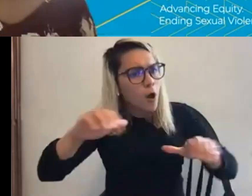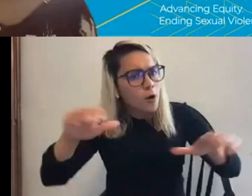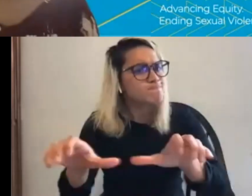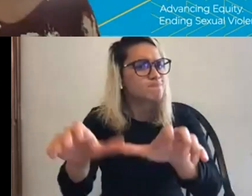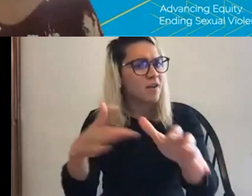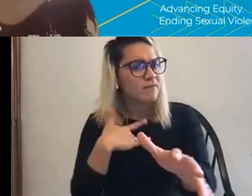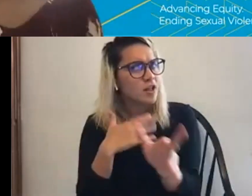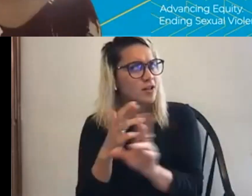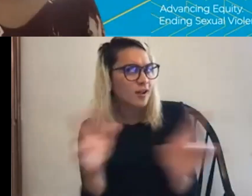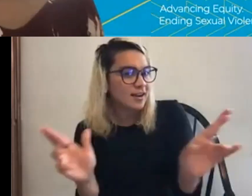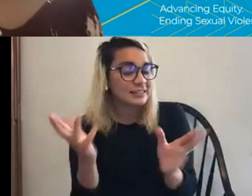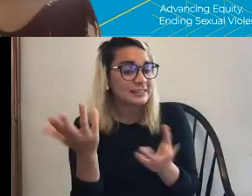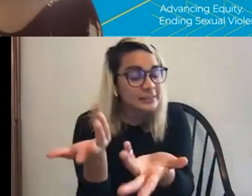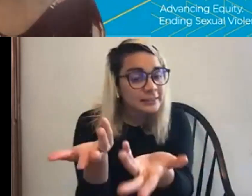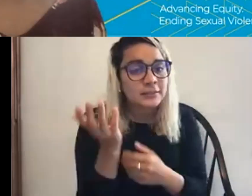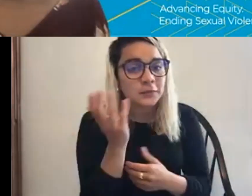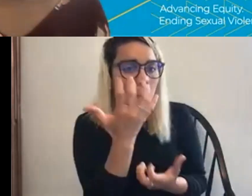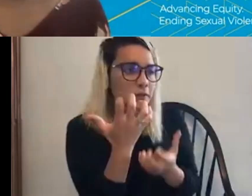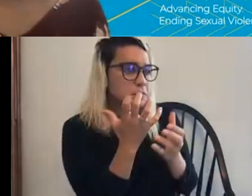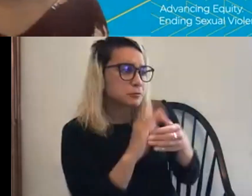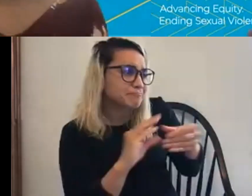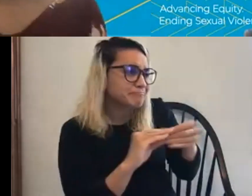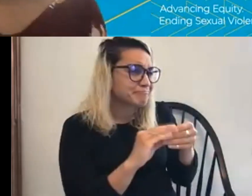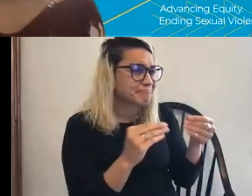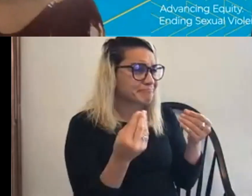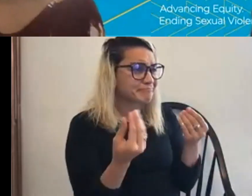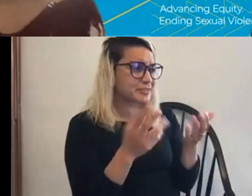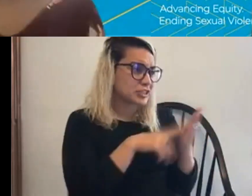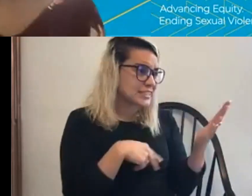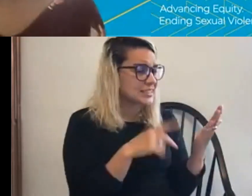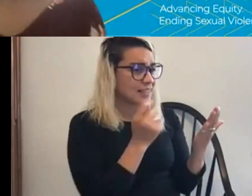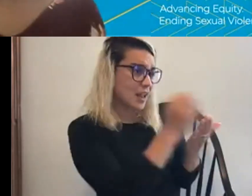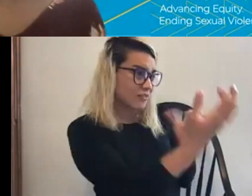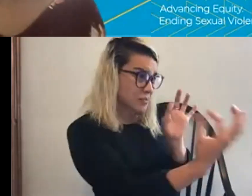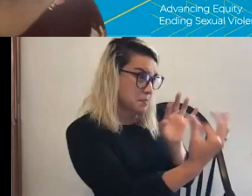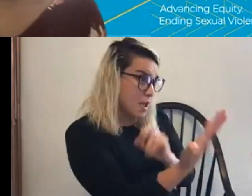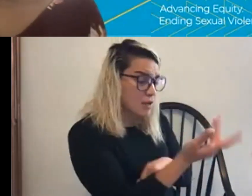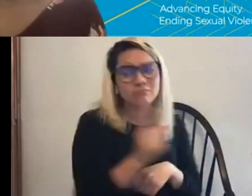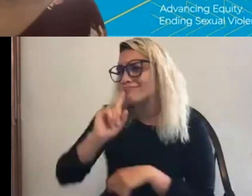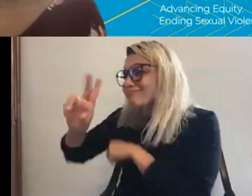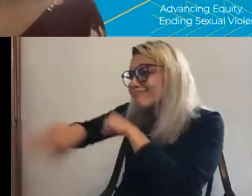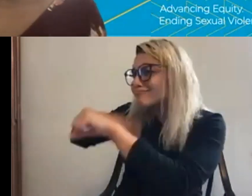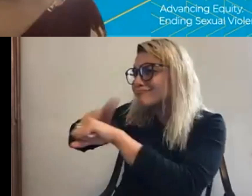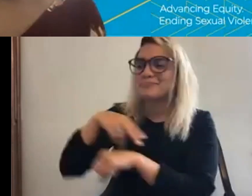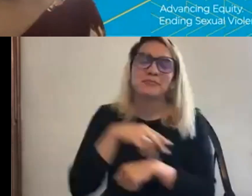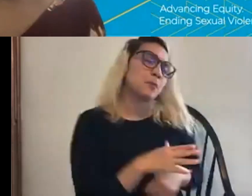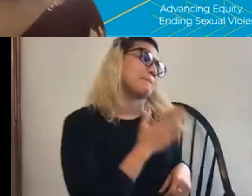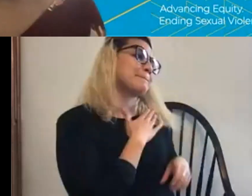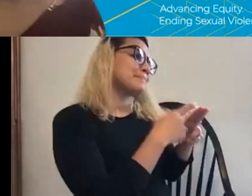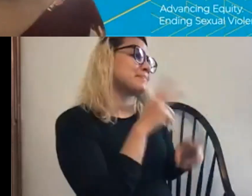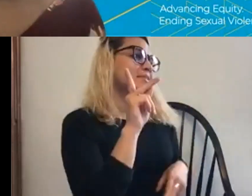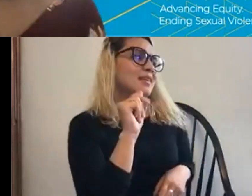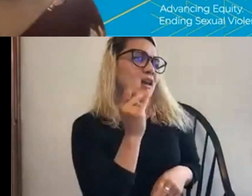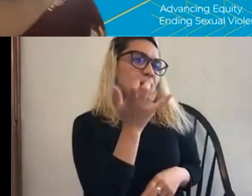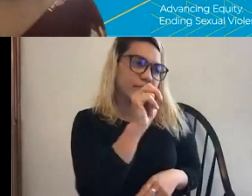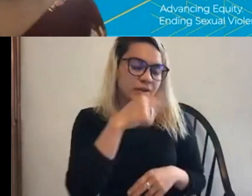course. Okay. Please. All right, so I'll go ahead and read it. My name is Catherine, and I'm a victim of